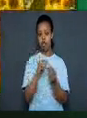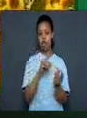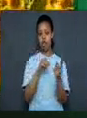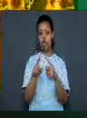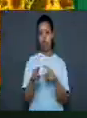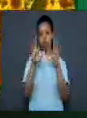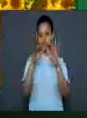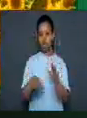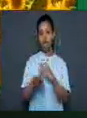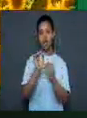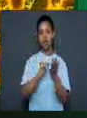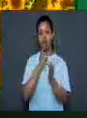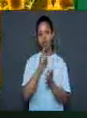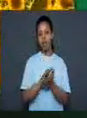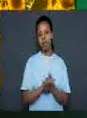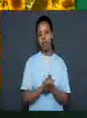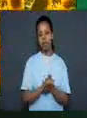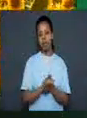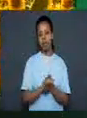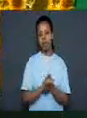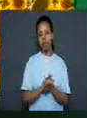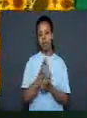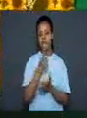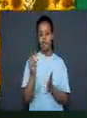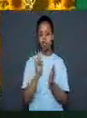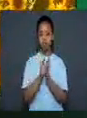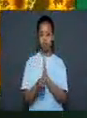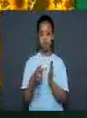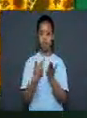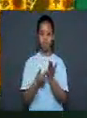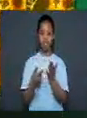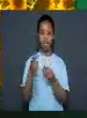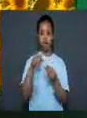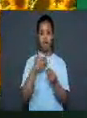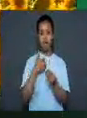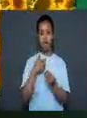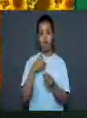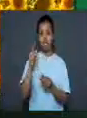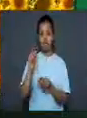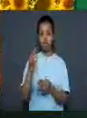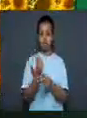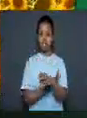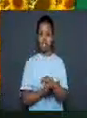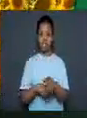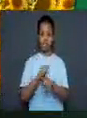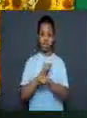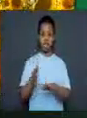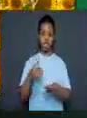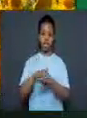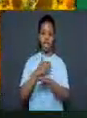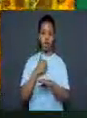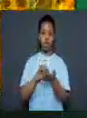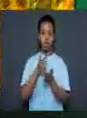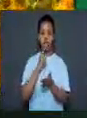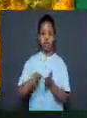rainfall. Some examples of vegetation in temperate grasslands